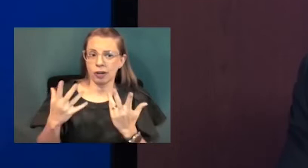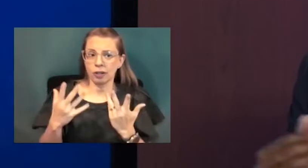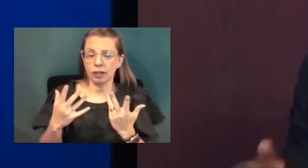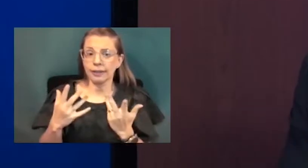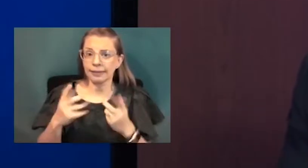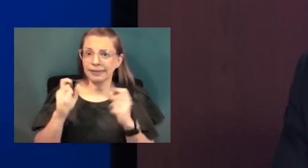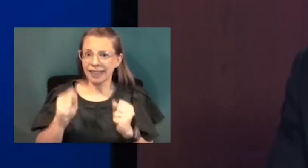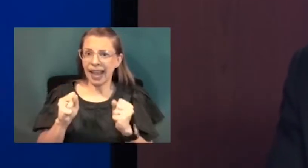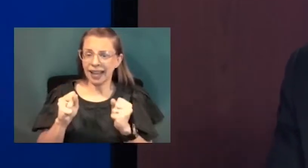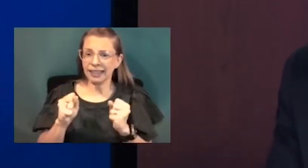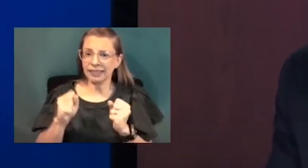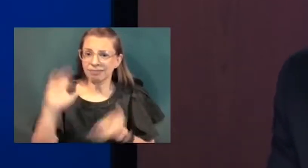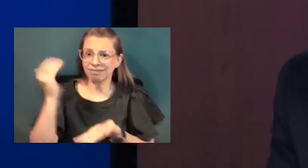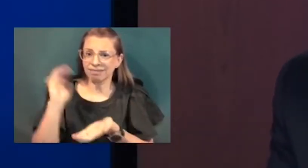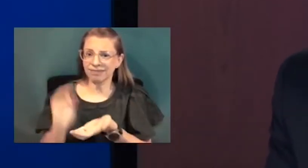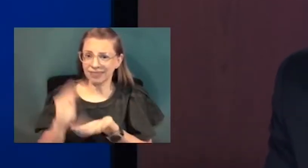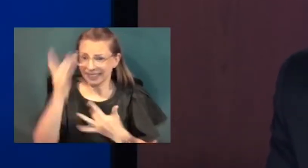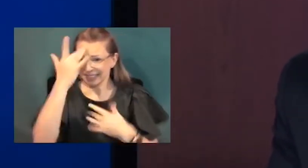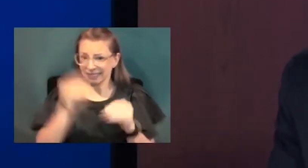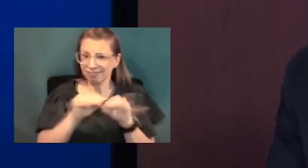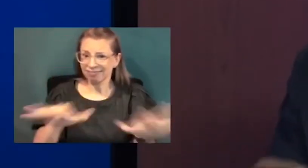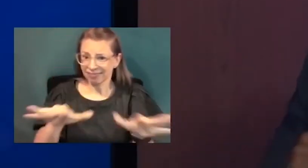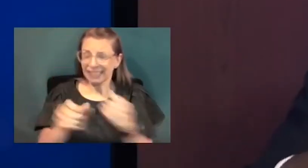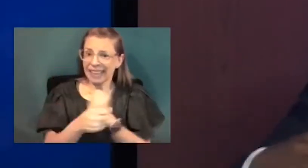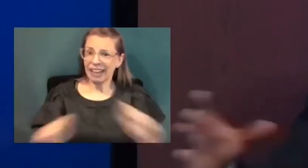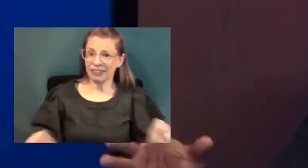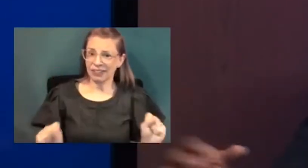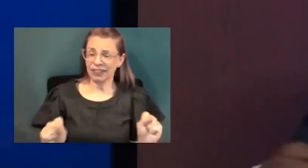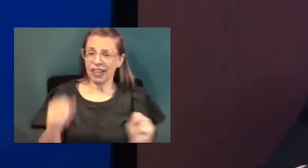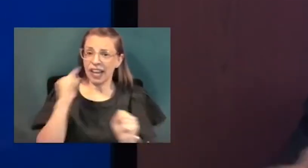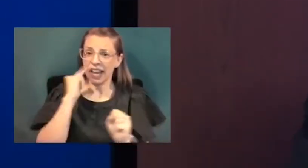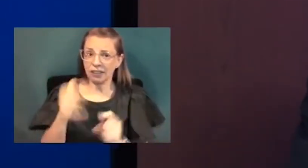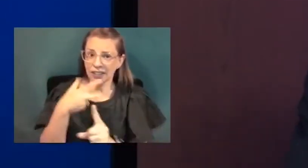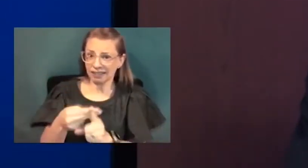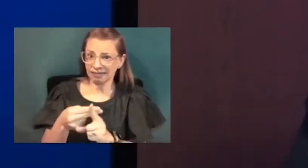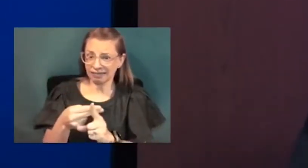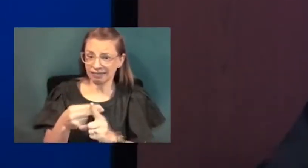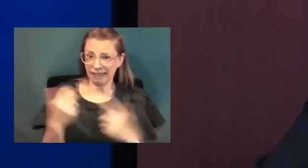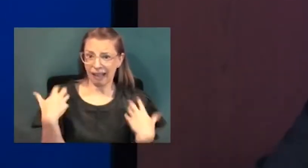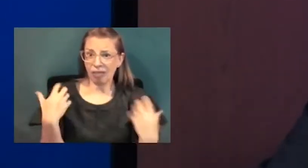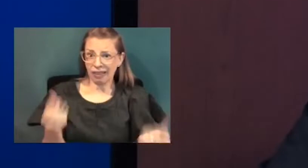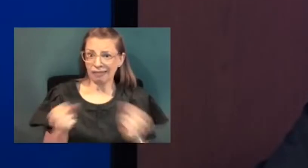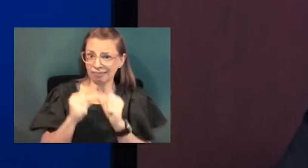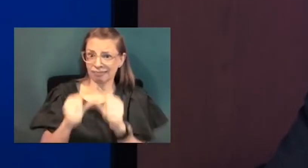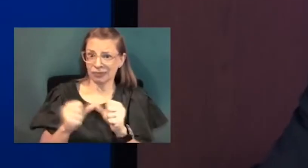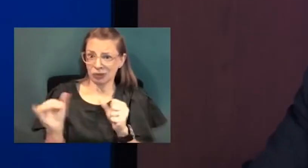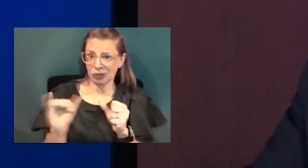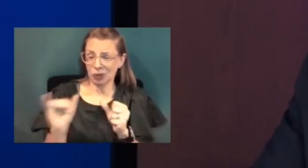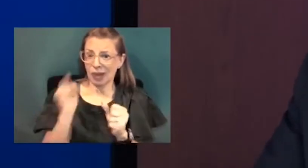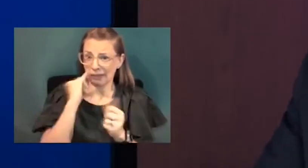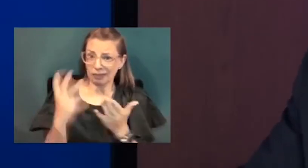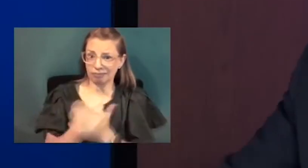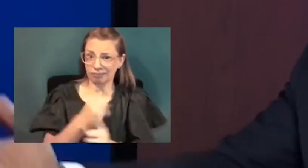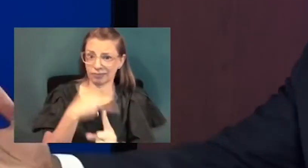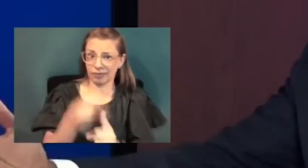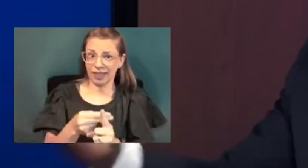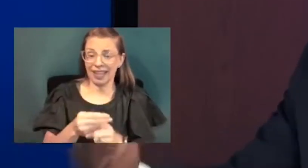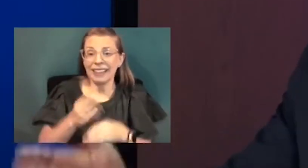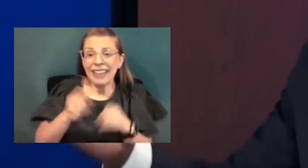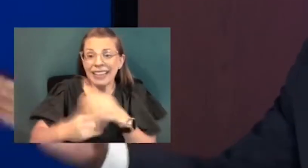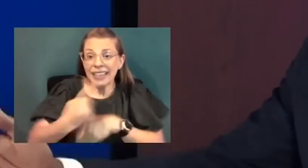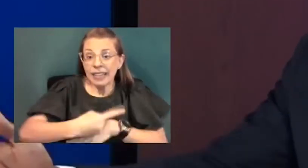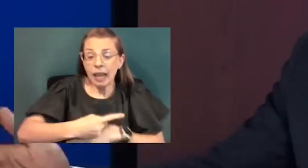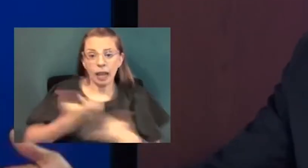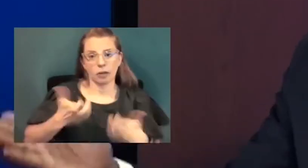advice, it keeps you safer and healthy. And at the end of the day, with everything else, all I know is I don't want to be sick. And that's what I told